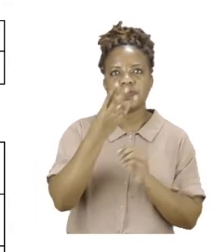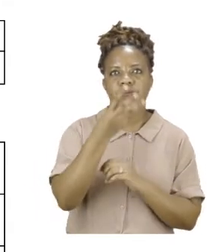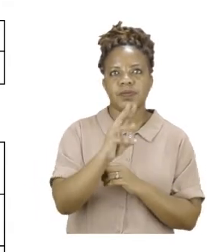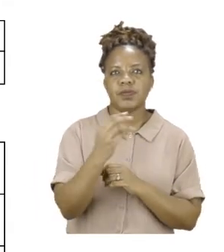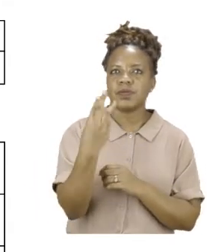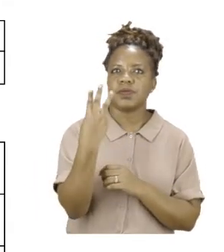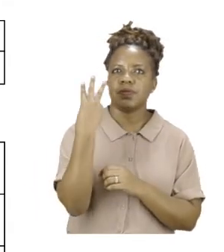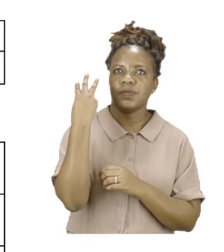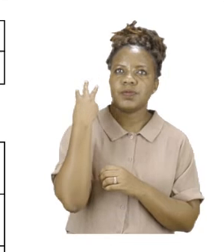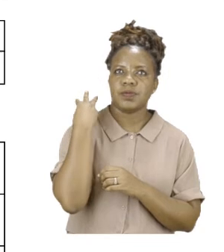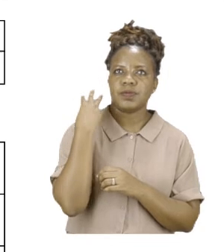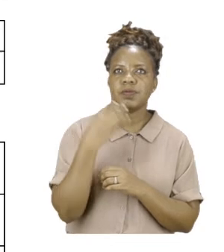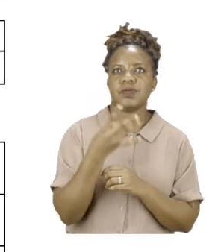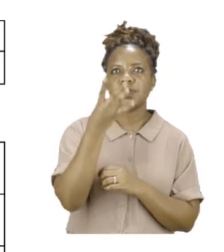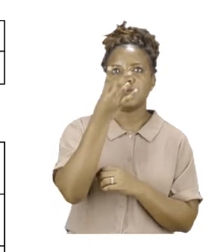that,